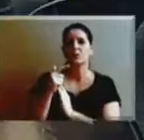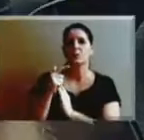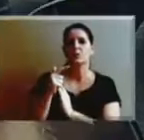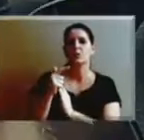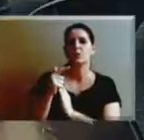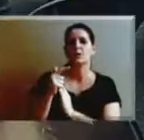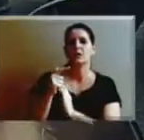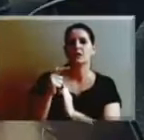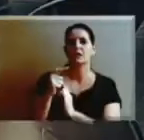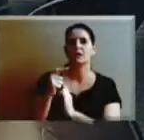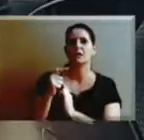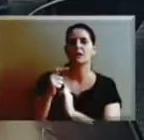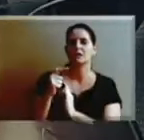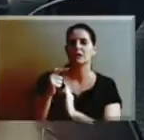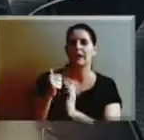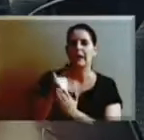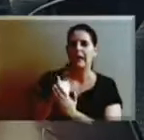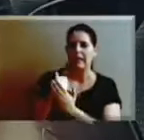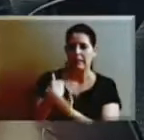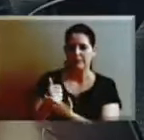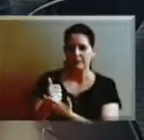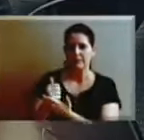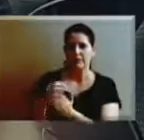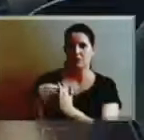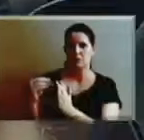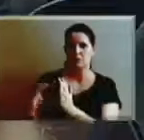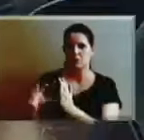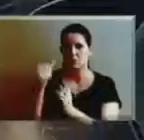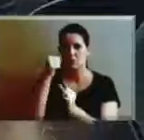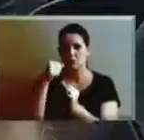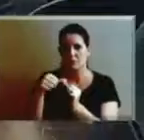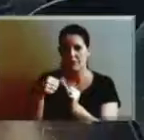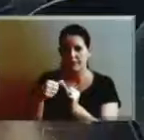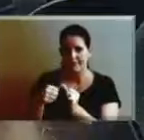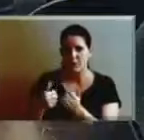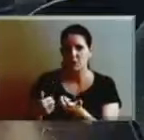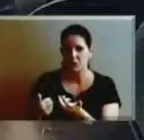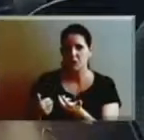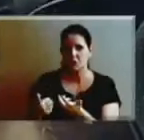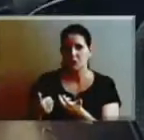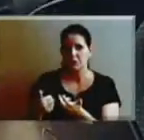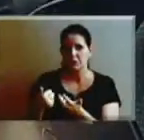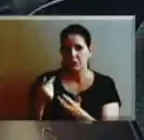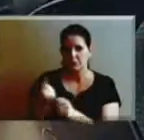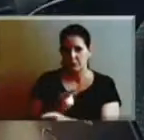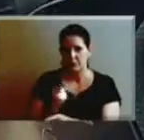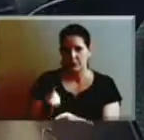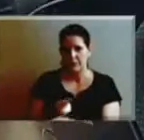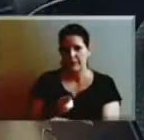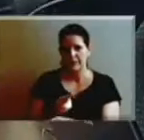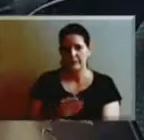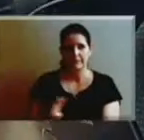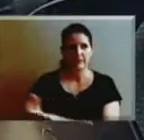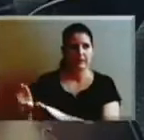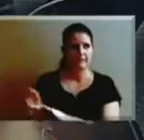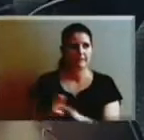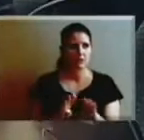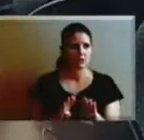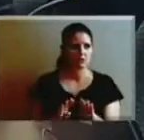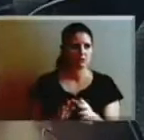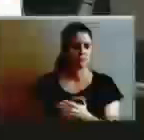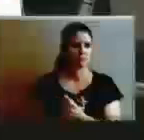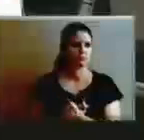mnemonic devices that help students remember those strategies. Does all those kinds of things. Okay, and I notice,